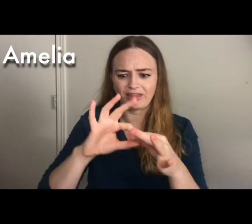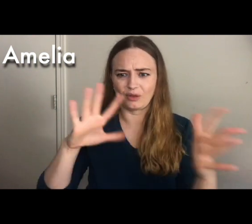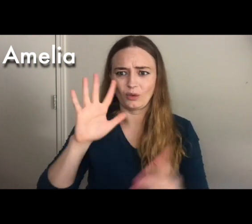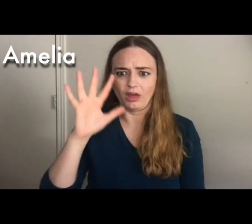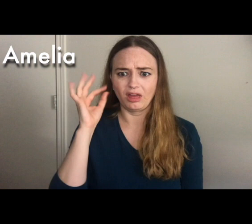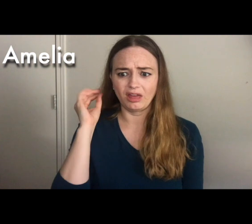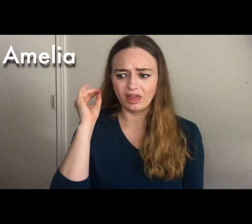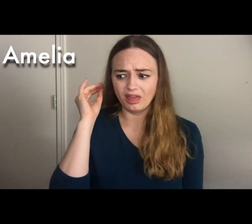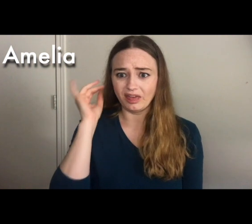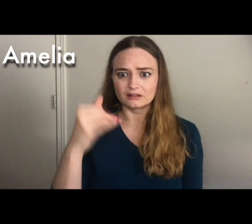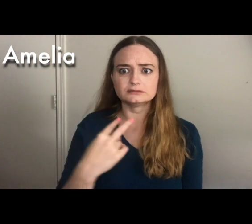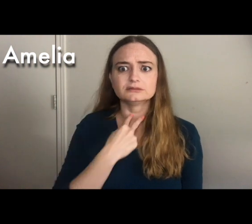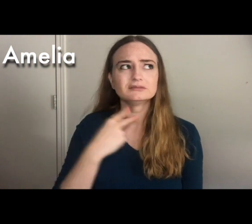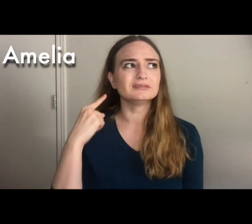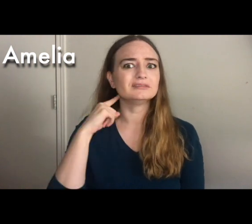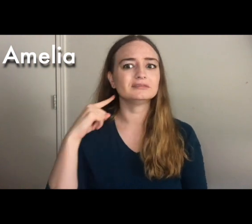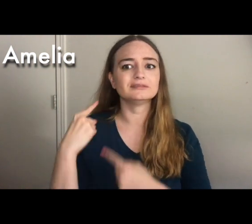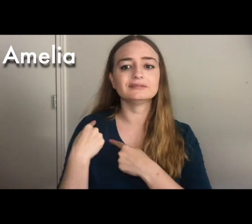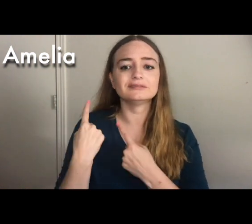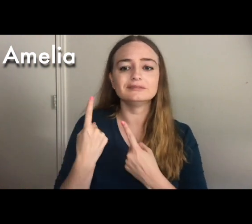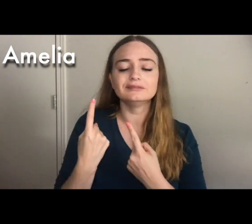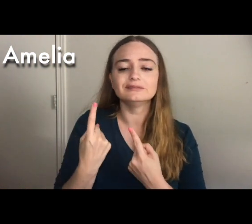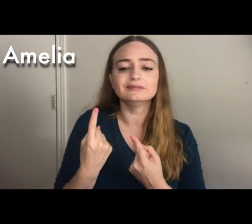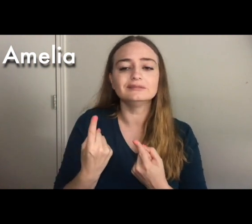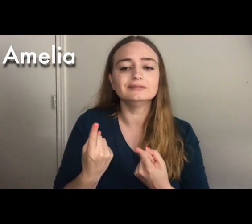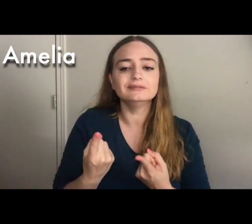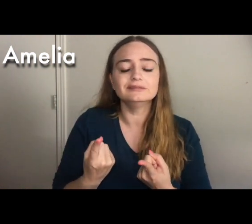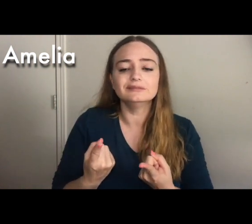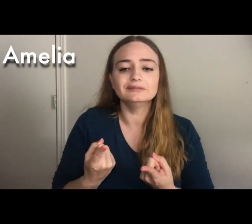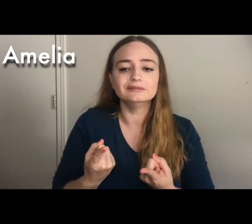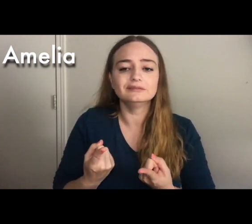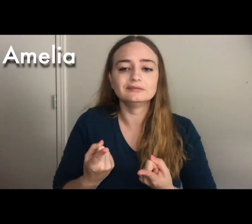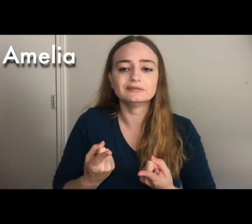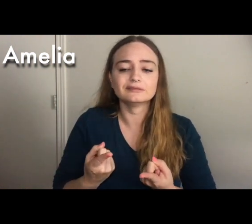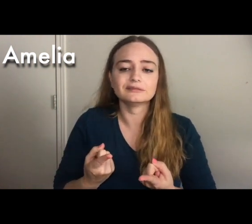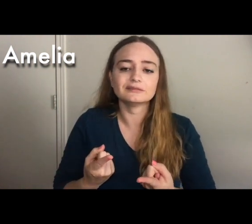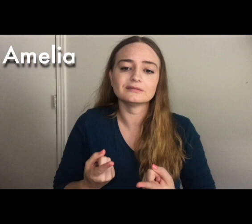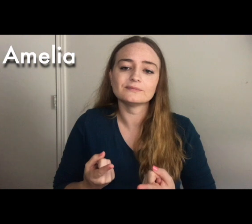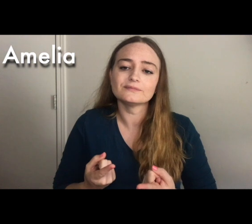can't erase the red that's hiding in your head.